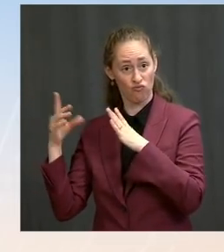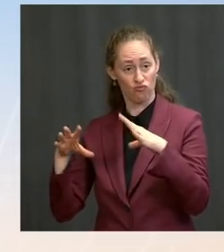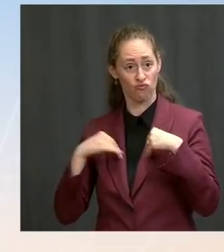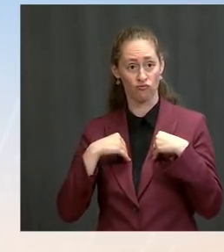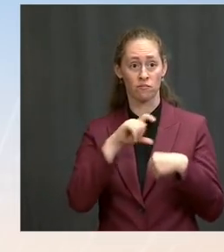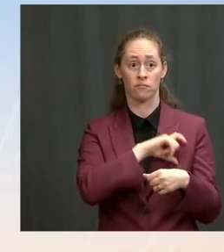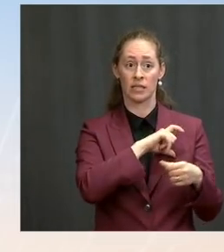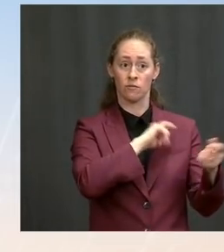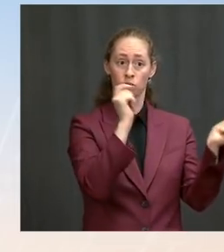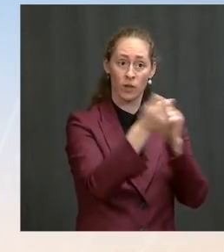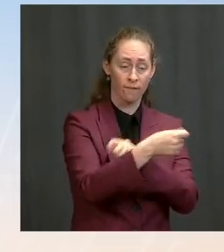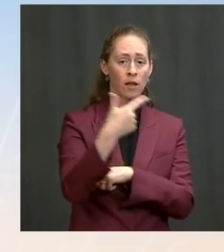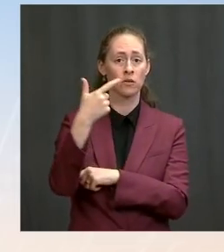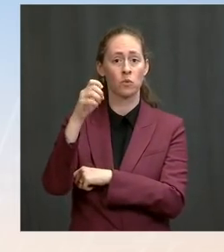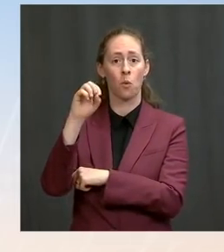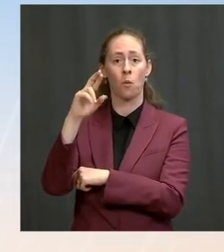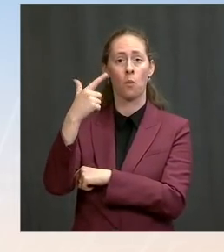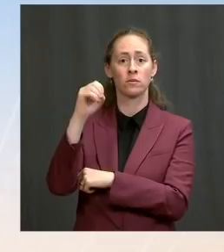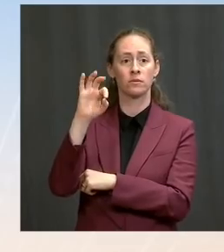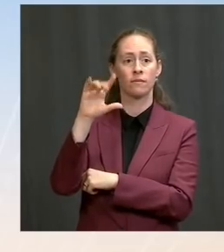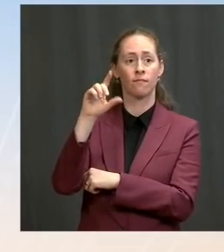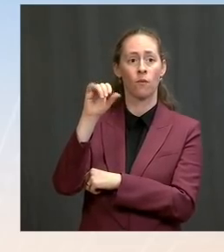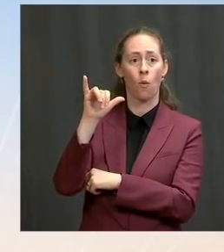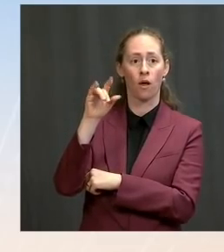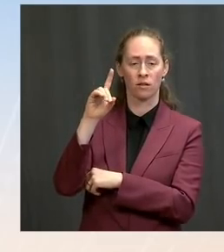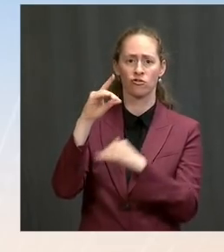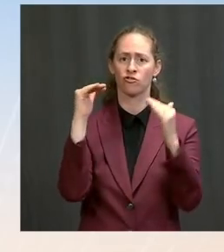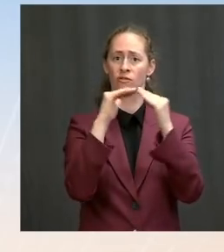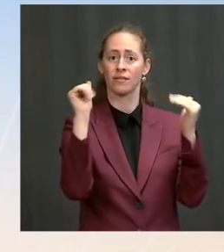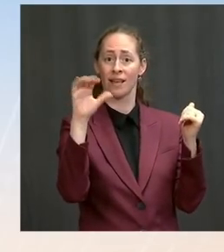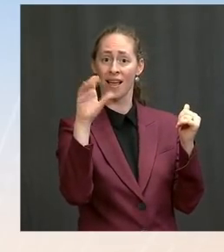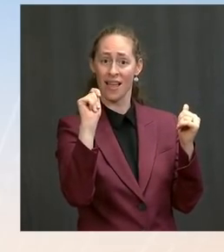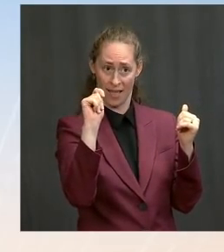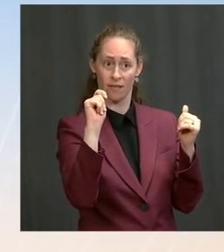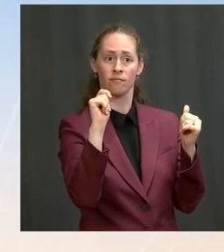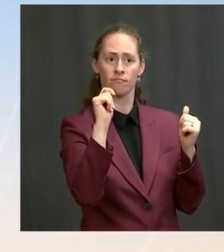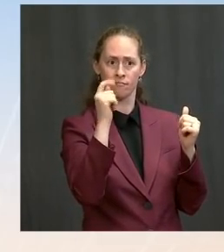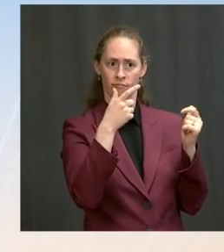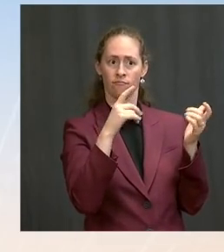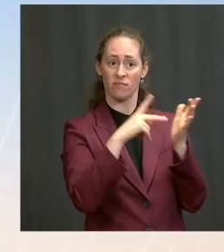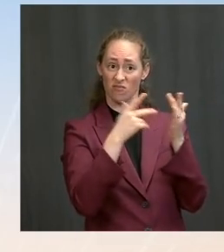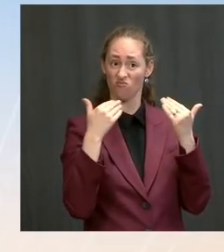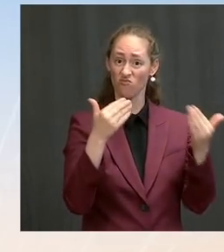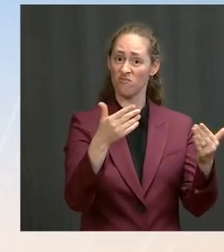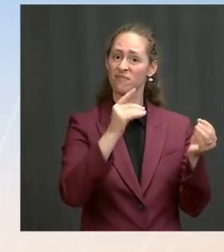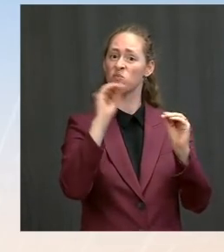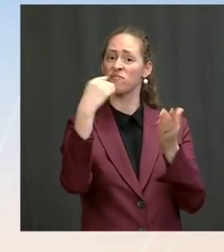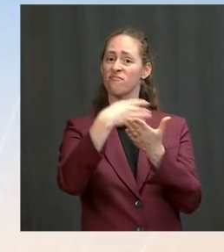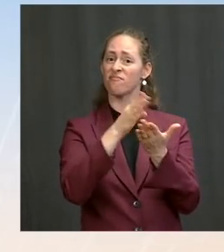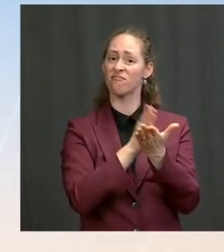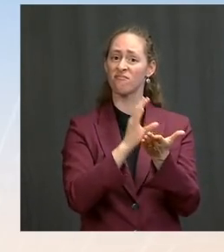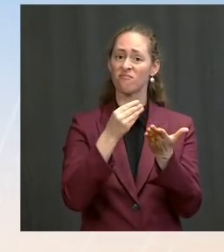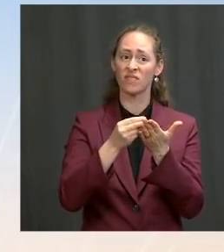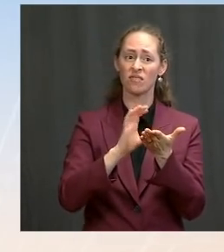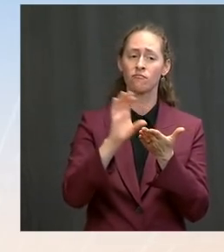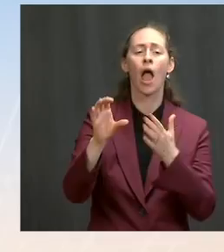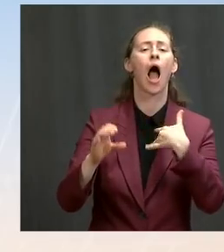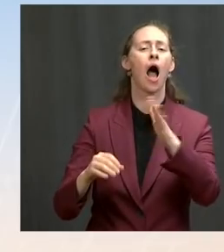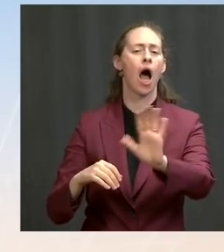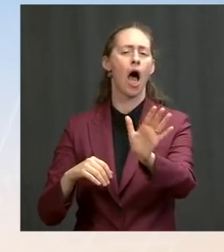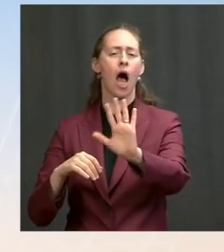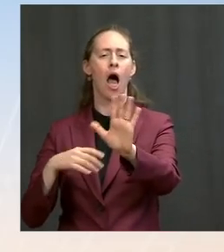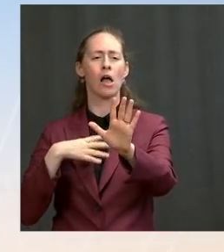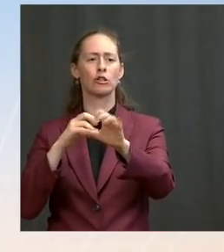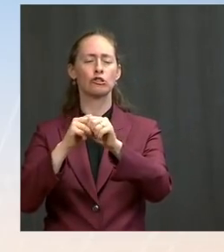be passed without qualified immunity or component of qualified immunity? We're not going to get ahead of the negotiators who are representing the interests,